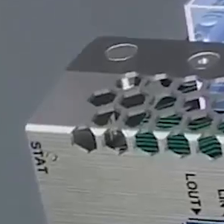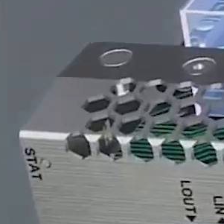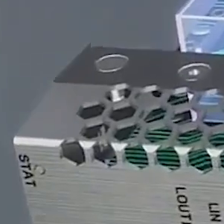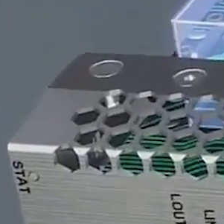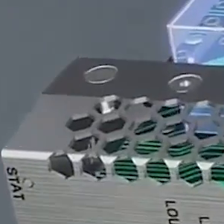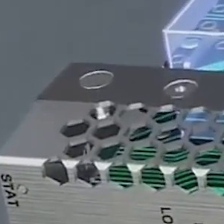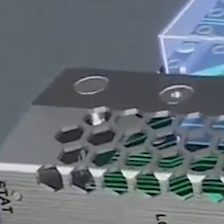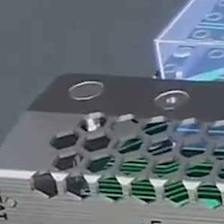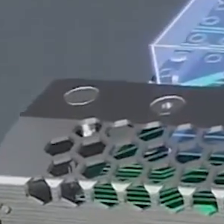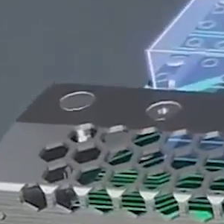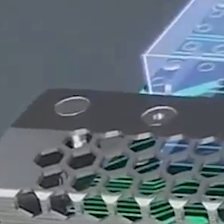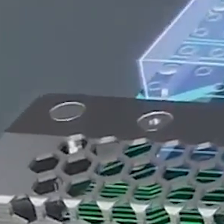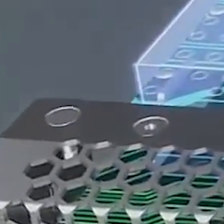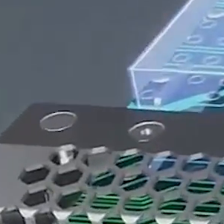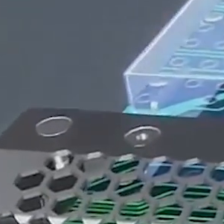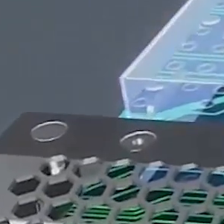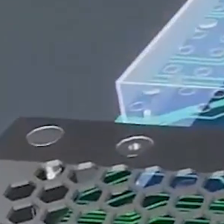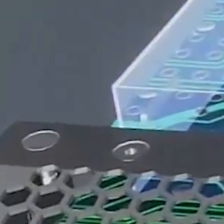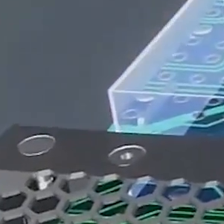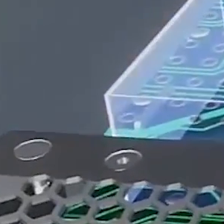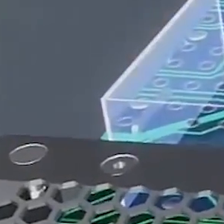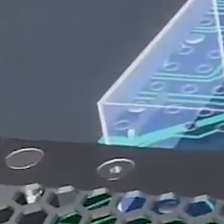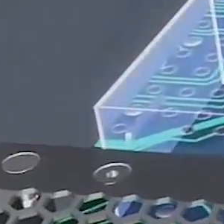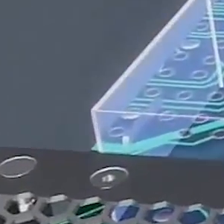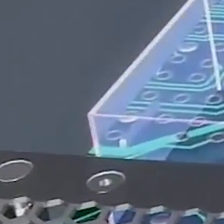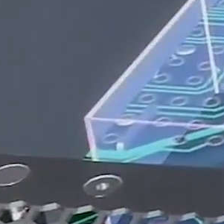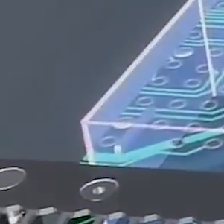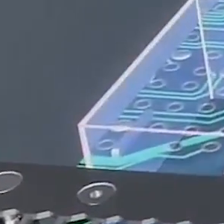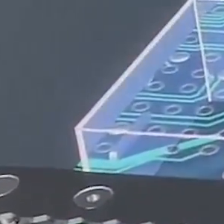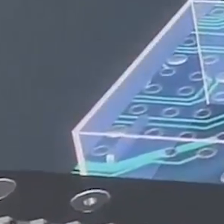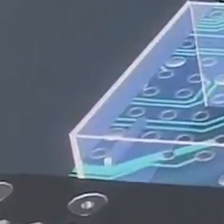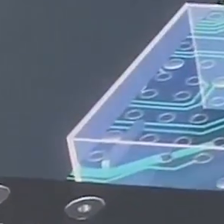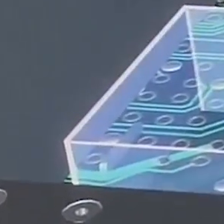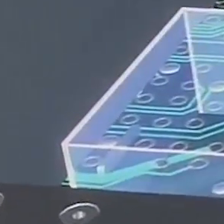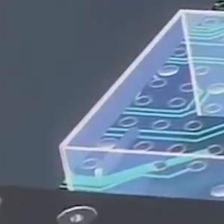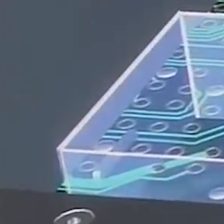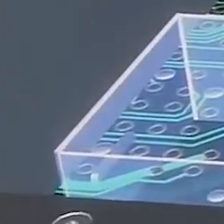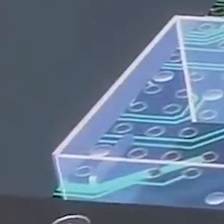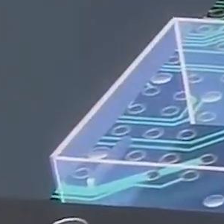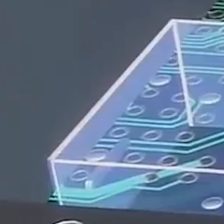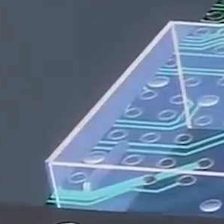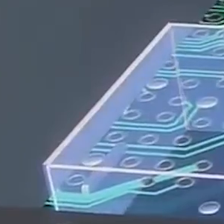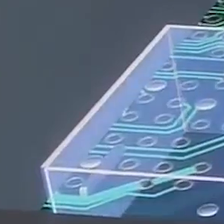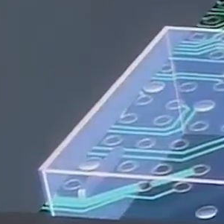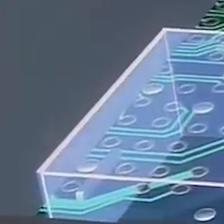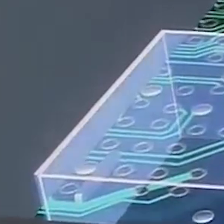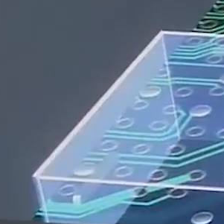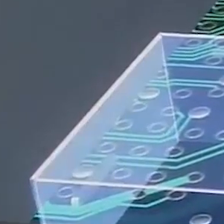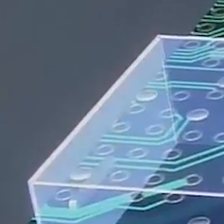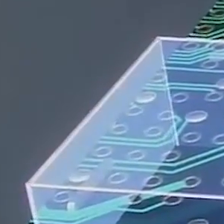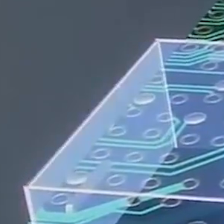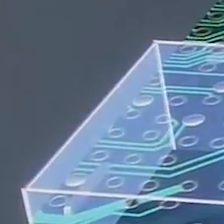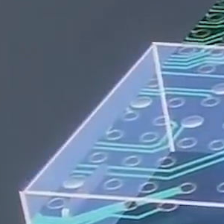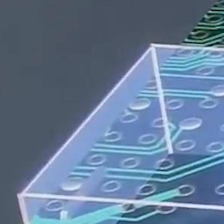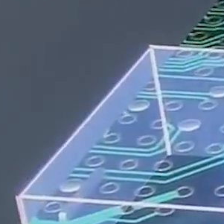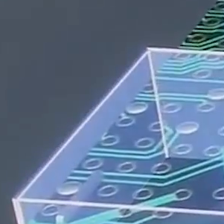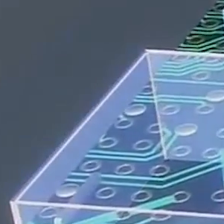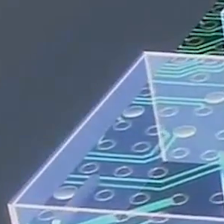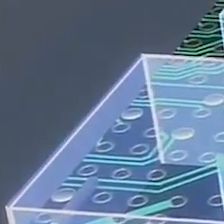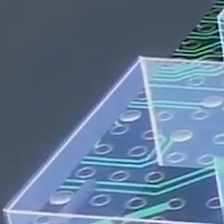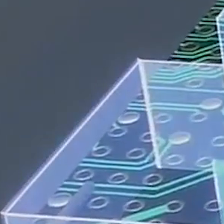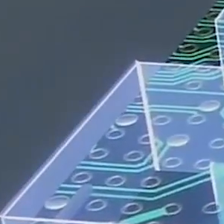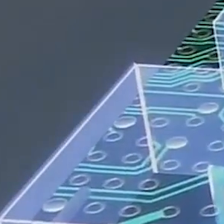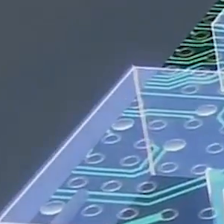90% of manual and internal fiber connections required, achieving nearly zero optical layer fiber connection.